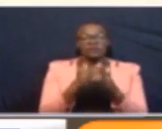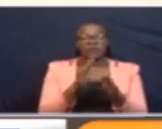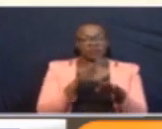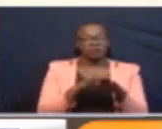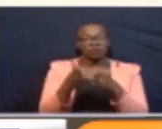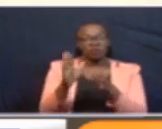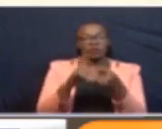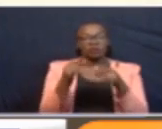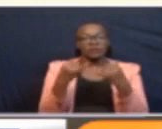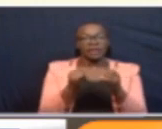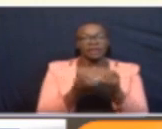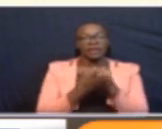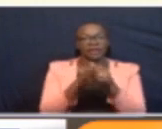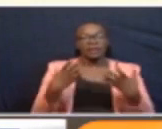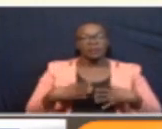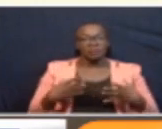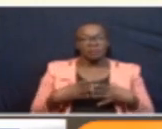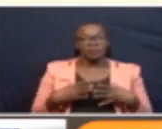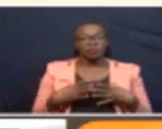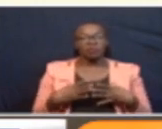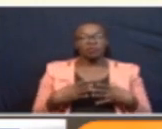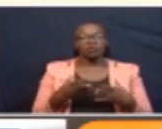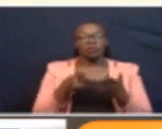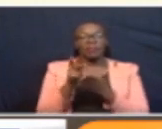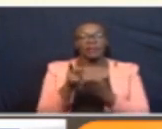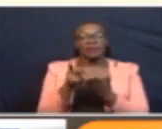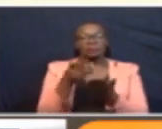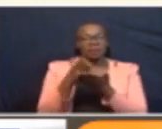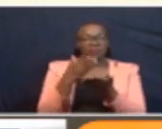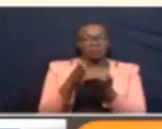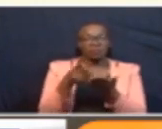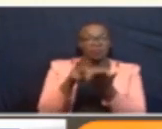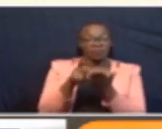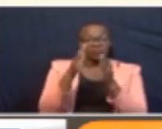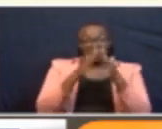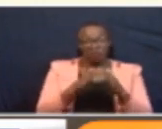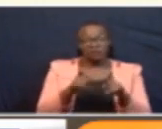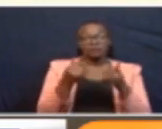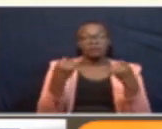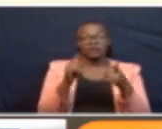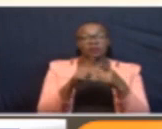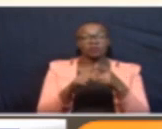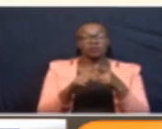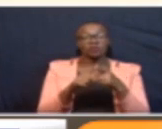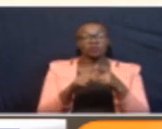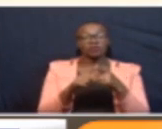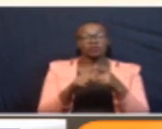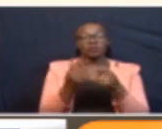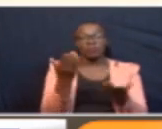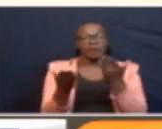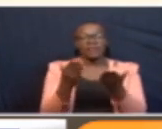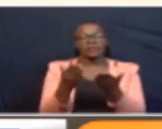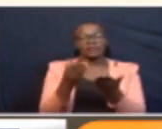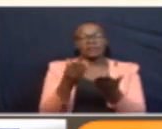and enable people in terms of longer mortgage repayment and in terms of trying to leverage on interest